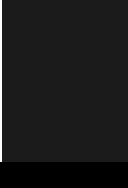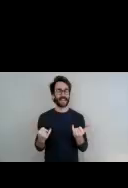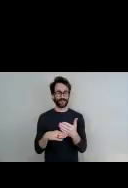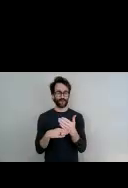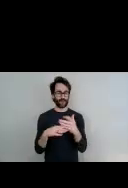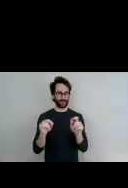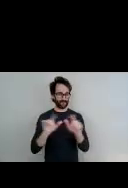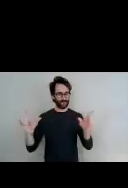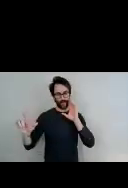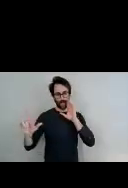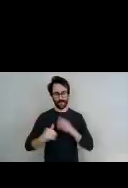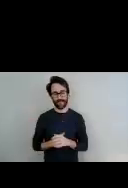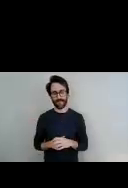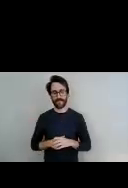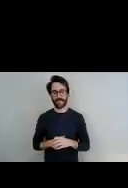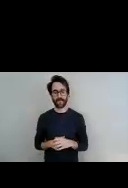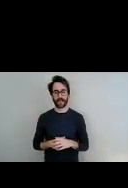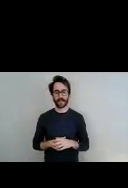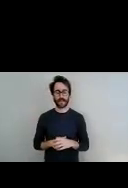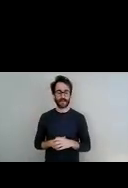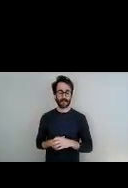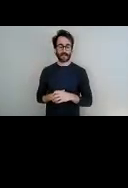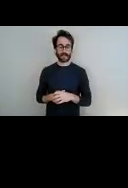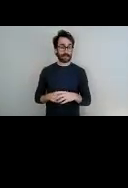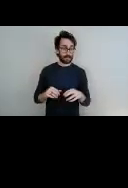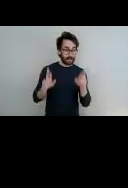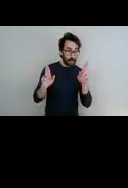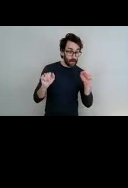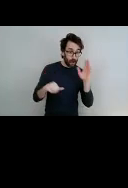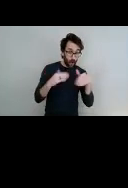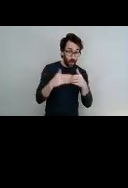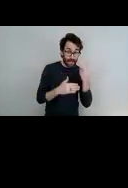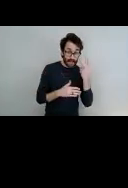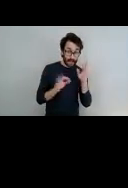now, and hopefully you can all see that.